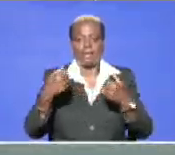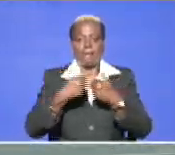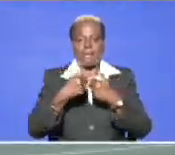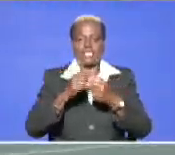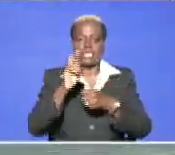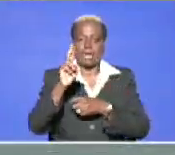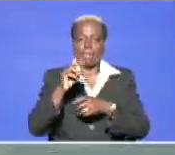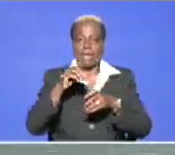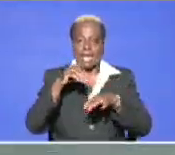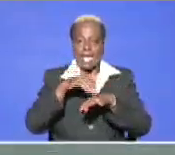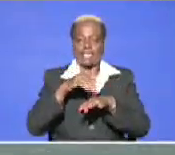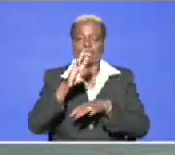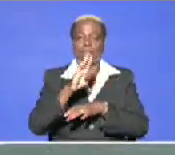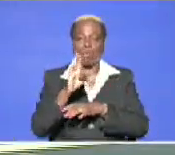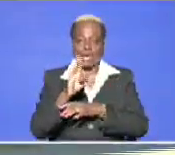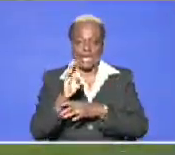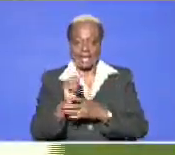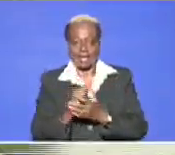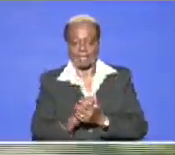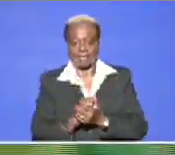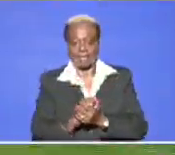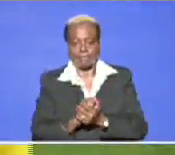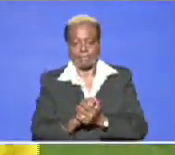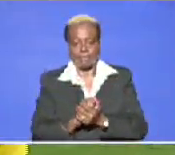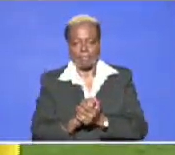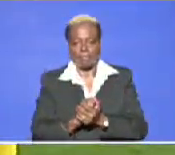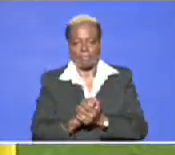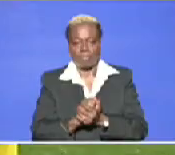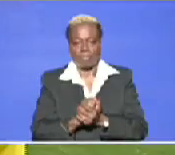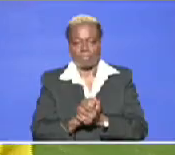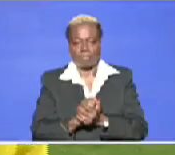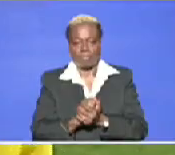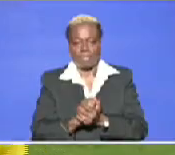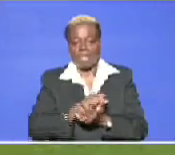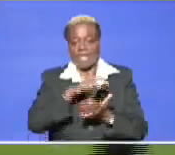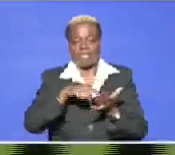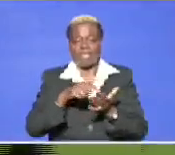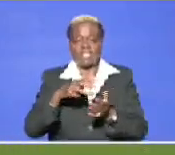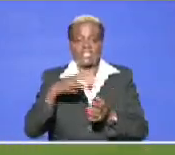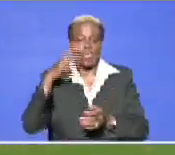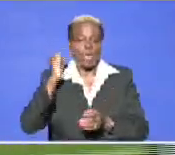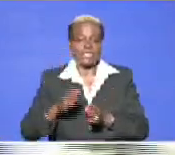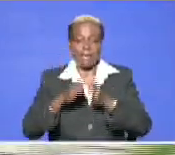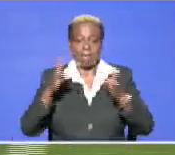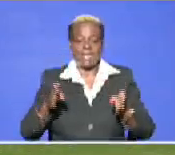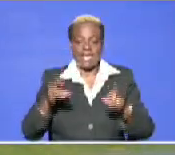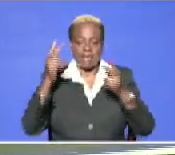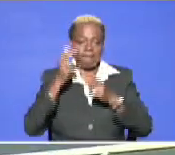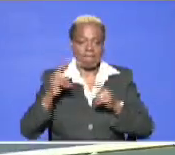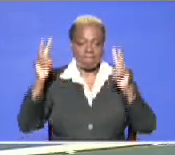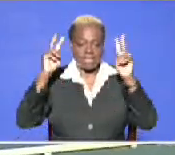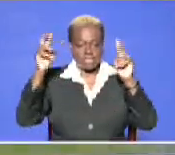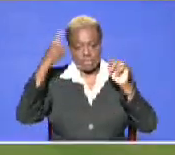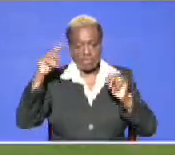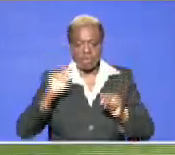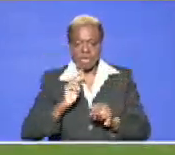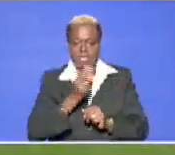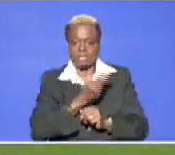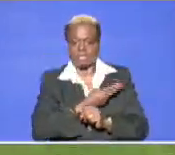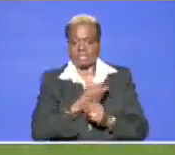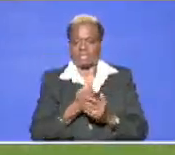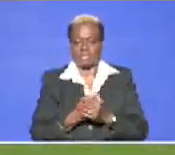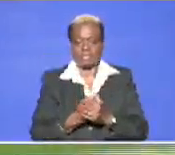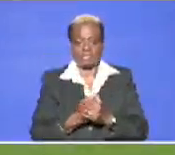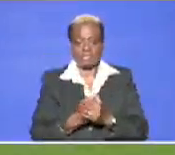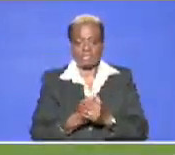St. Jean, and midfielder Happy Hall. Well, this was a huge victory for us. Of course, this was a must-win game